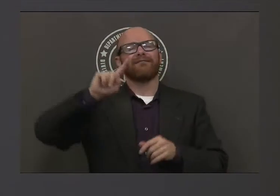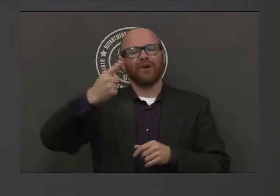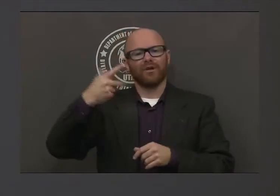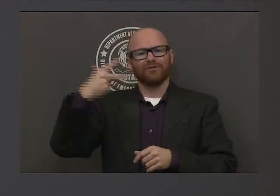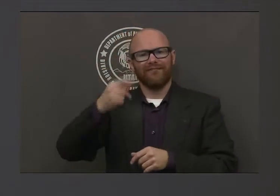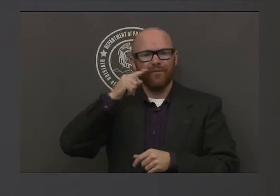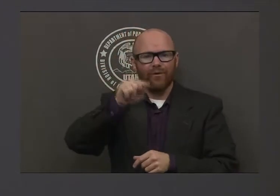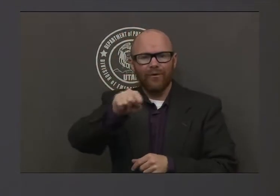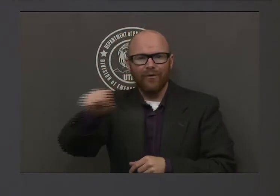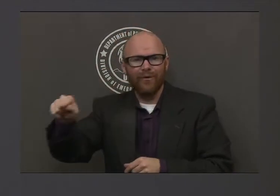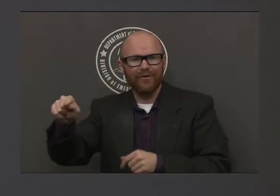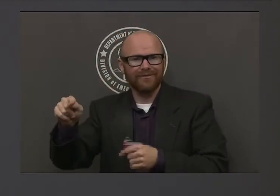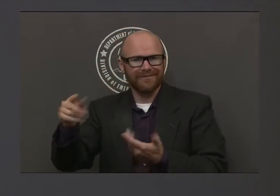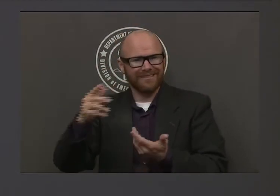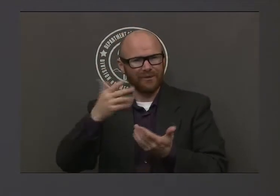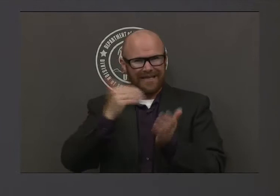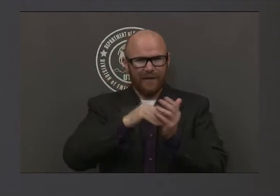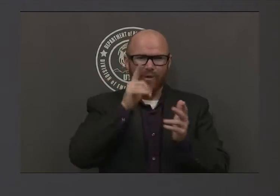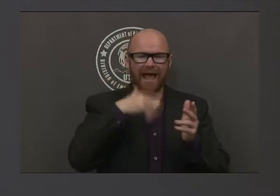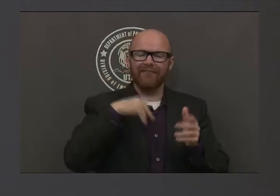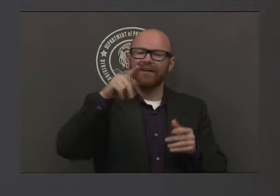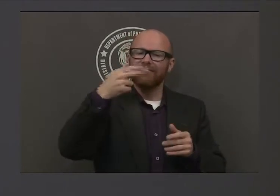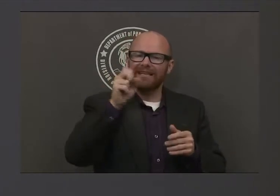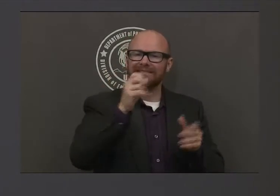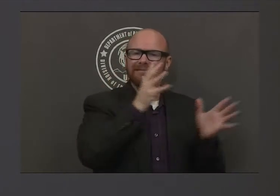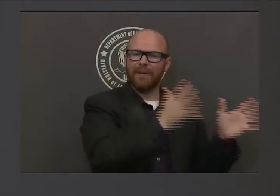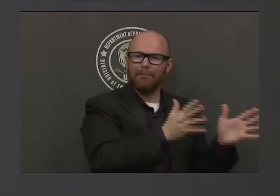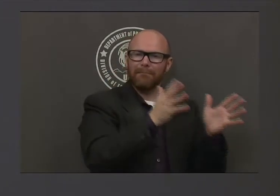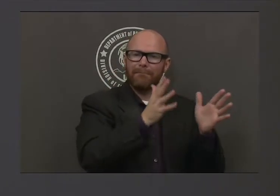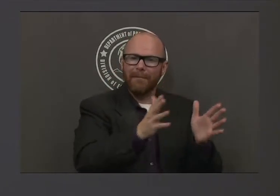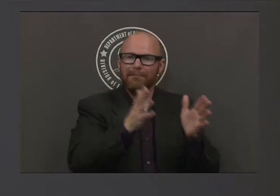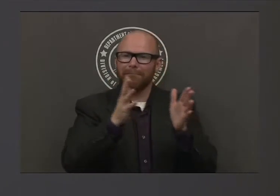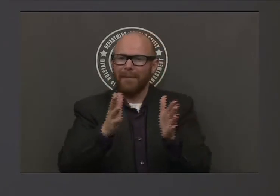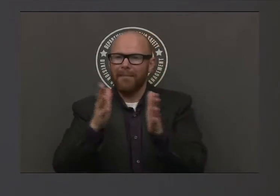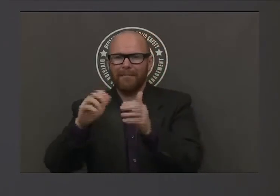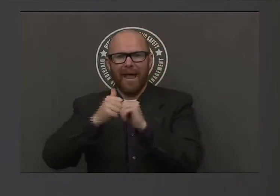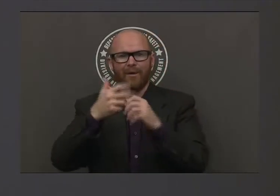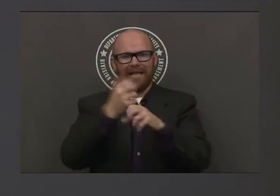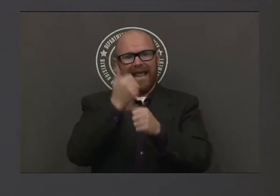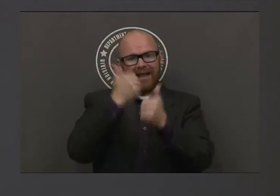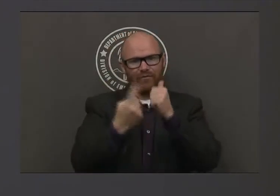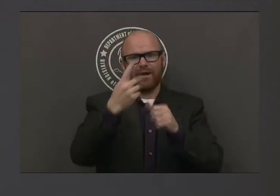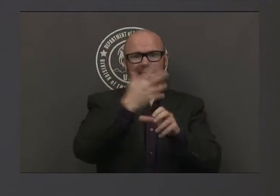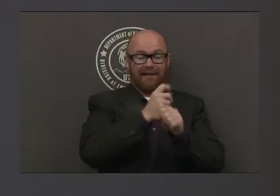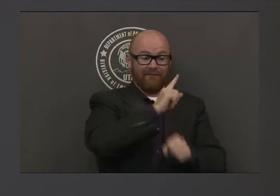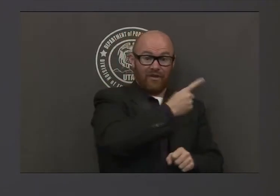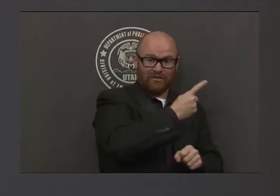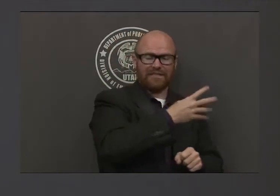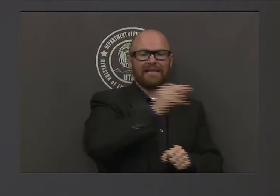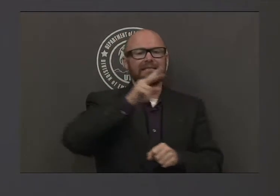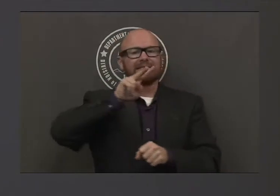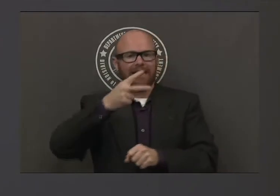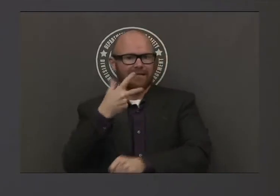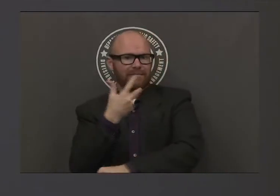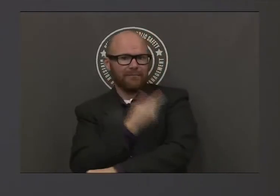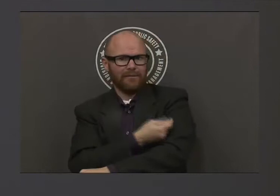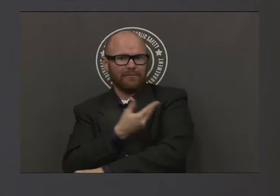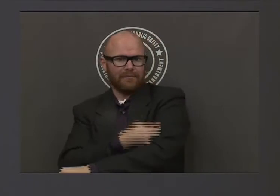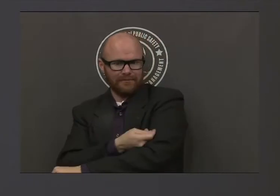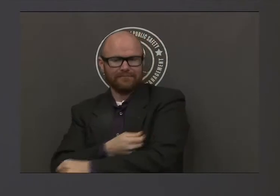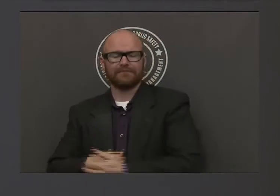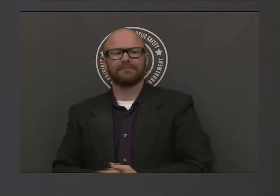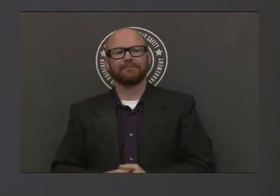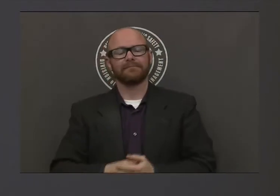wave. But again, in talking to Dr. Perna, or General Perna